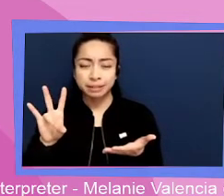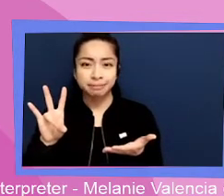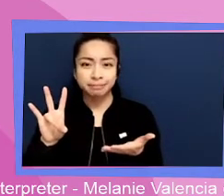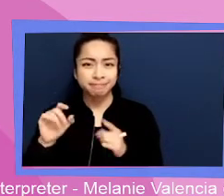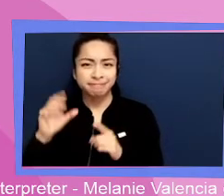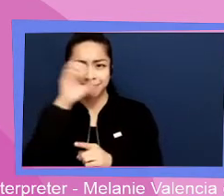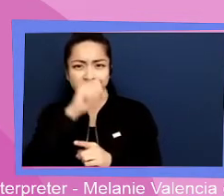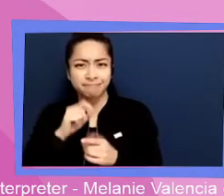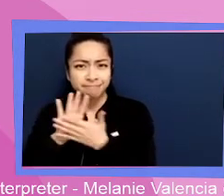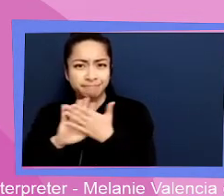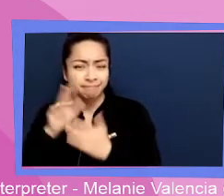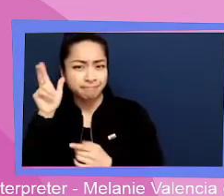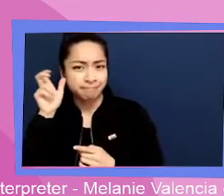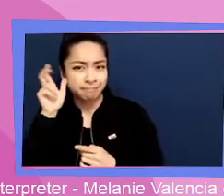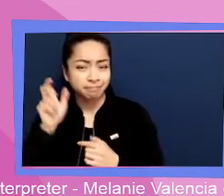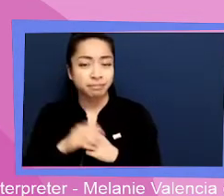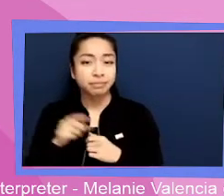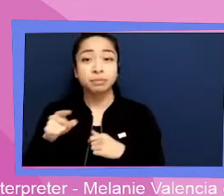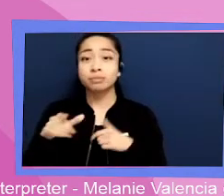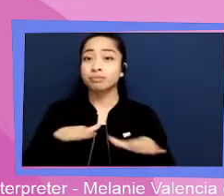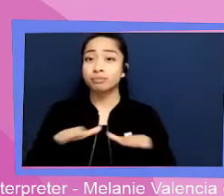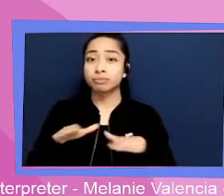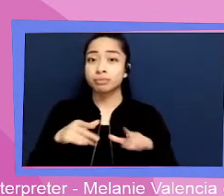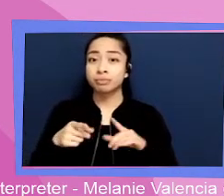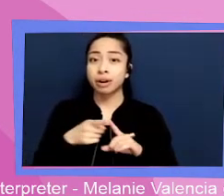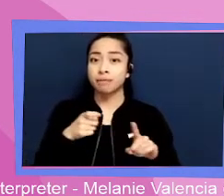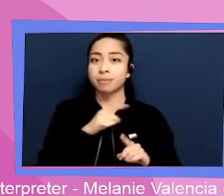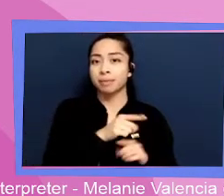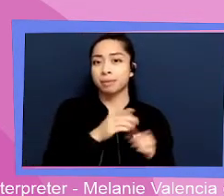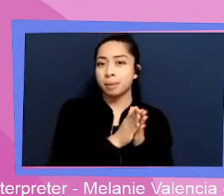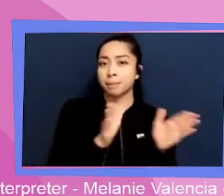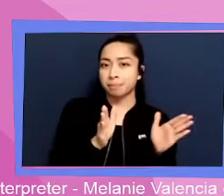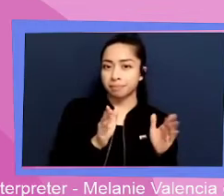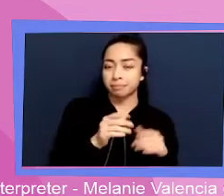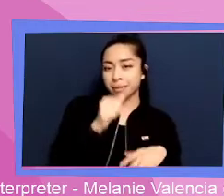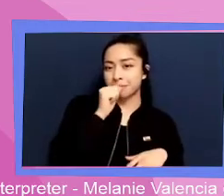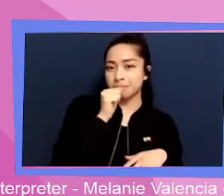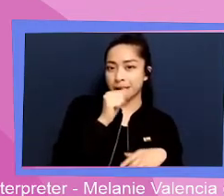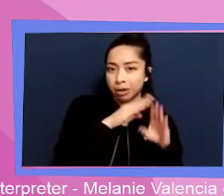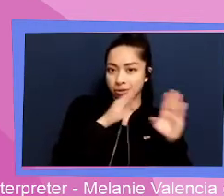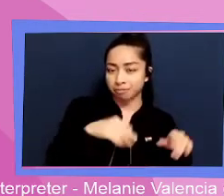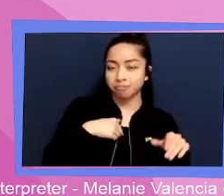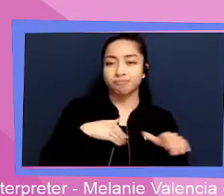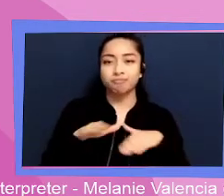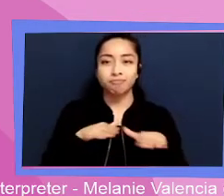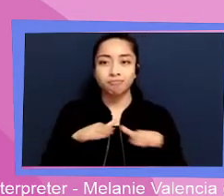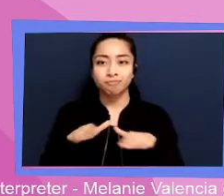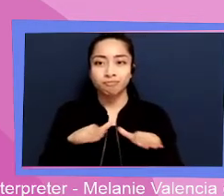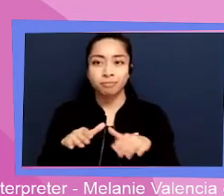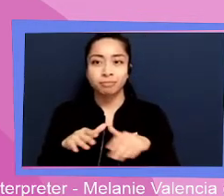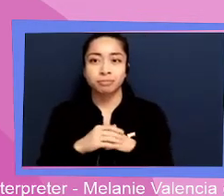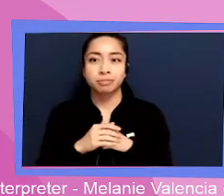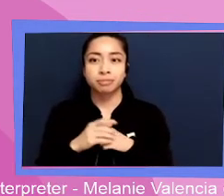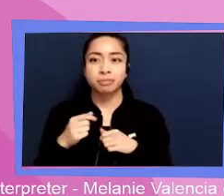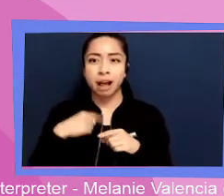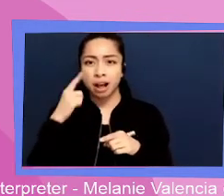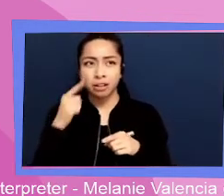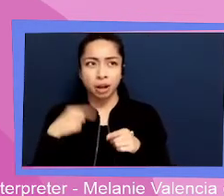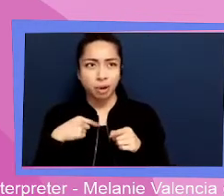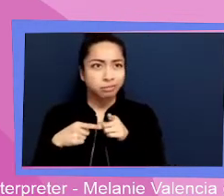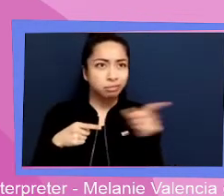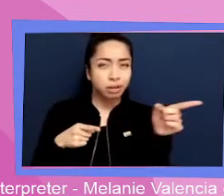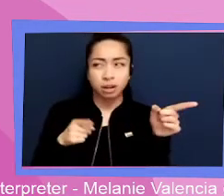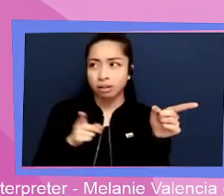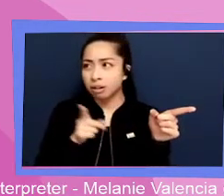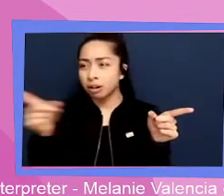that?" They were walking home from Darby's public house after trivia night, and their teammates had headed in other directions or bummed a ride from